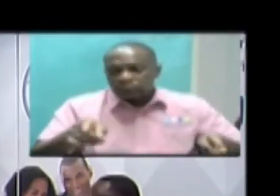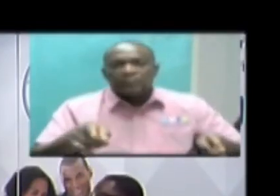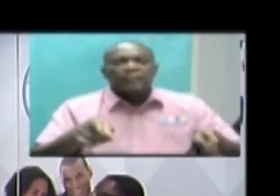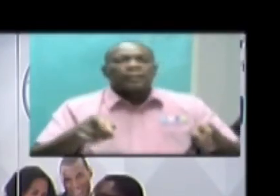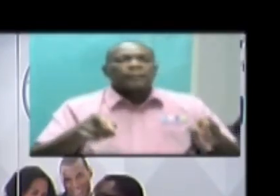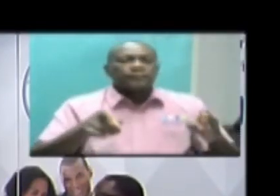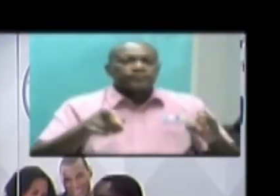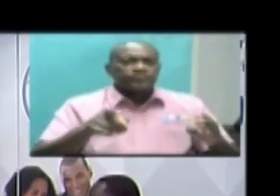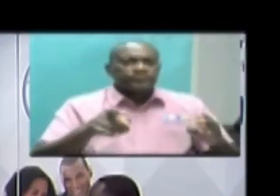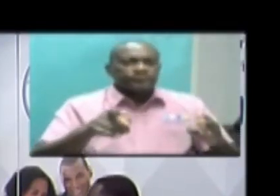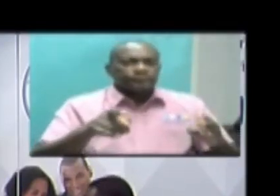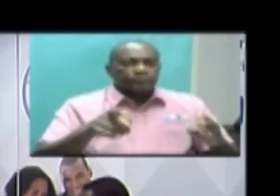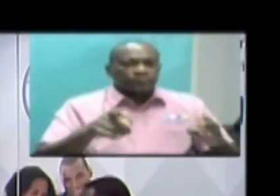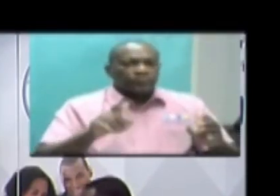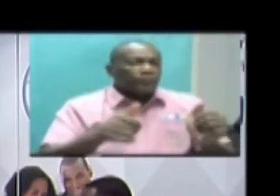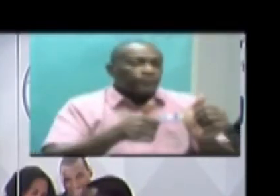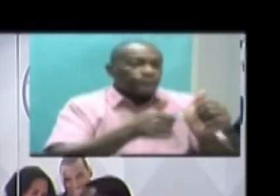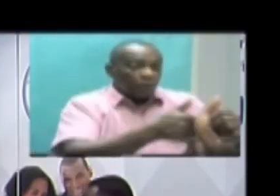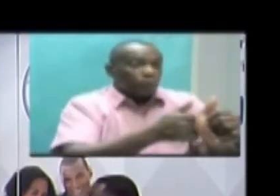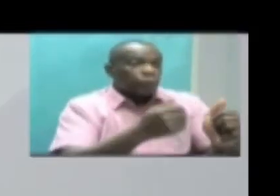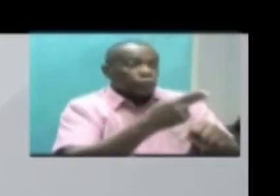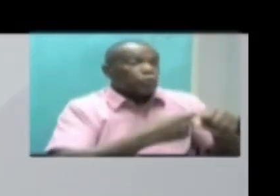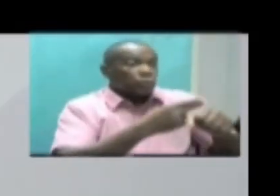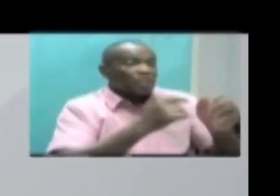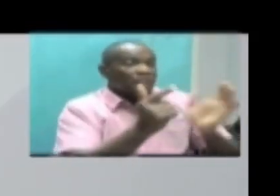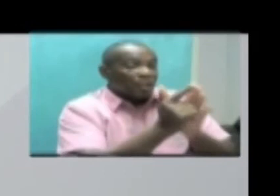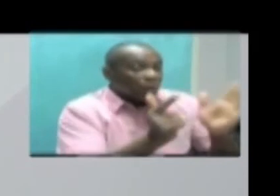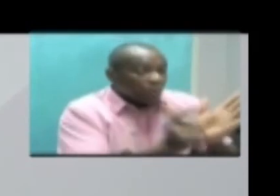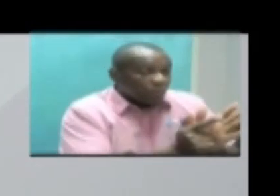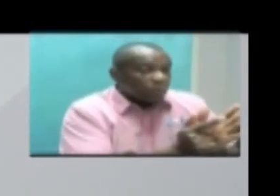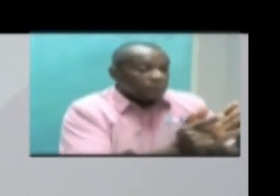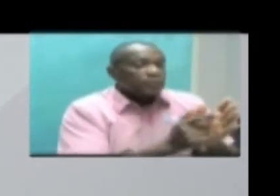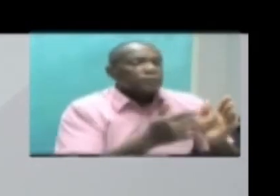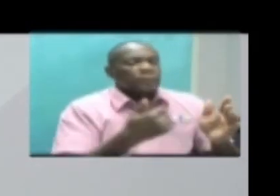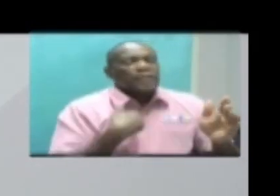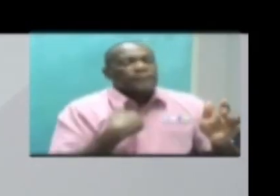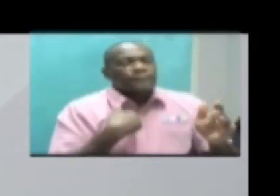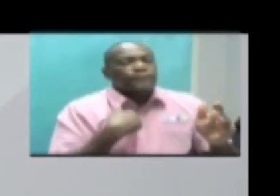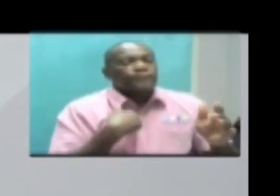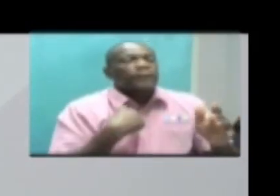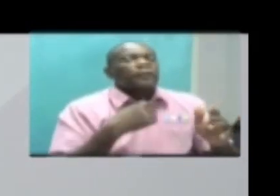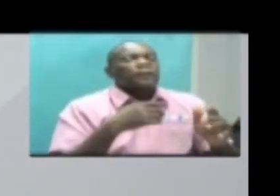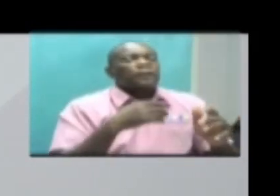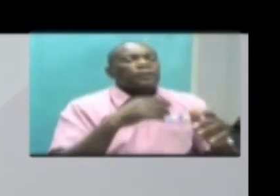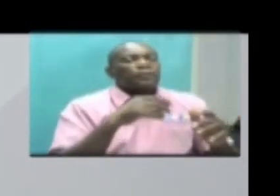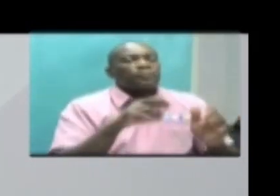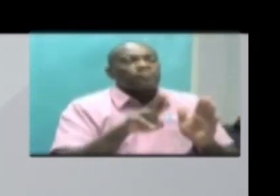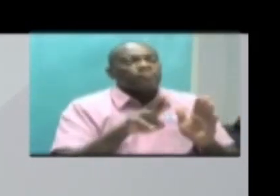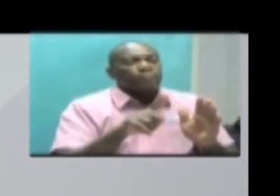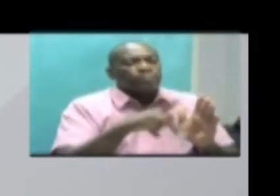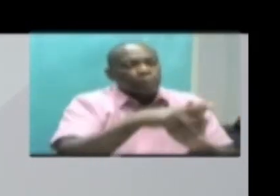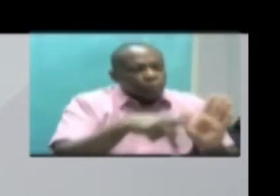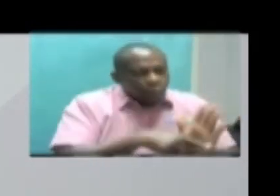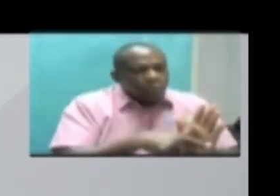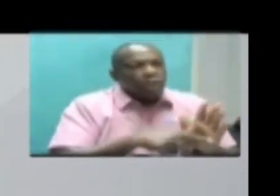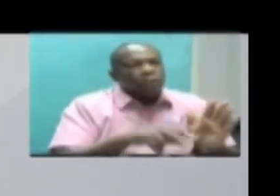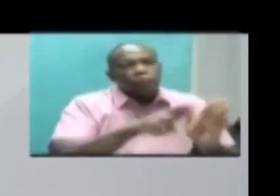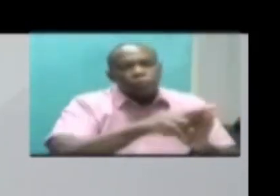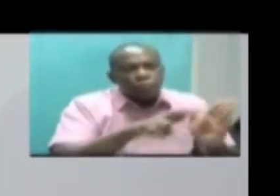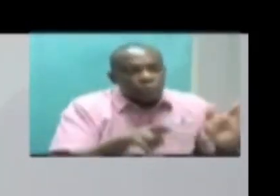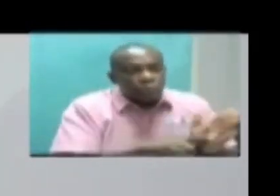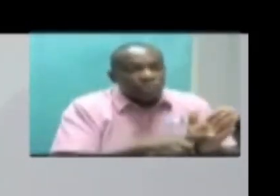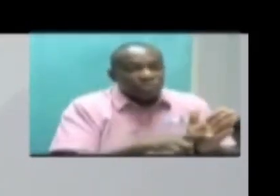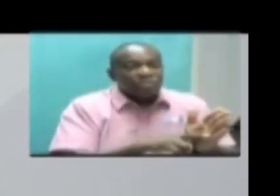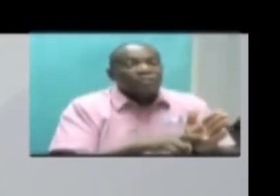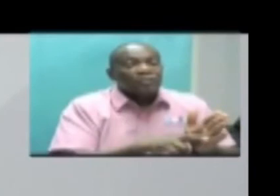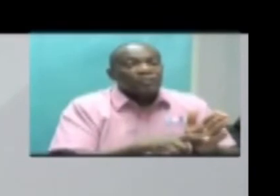item. Then we also have the COVID situation. So there are protocols to follow because we don't want an infected situation to actually come into